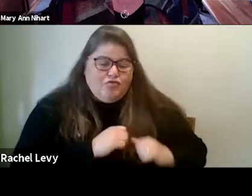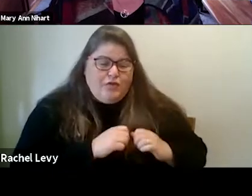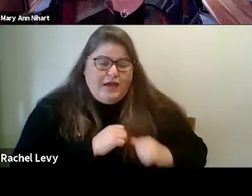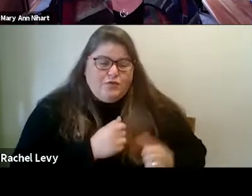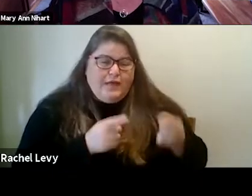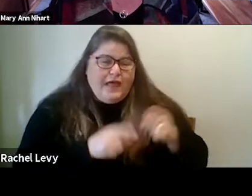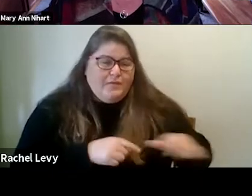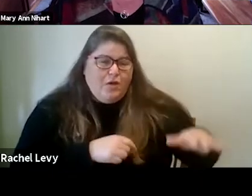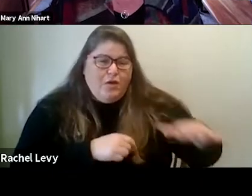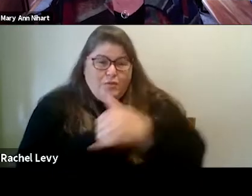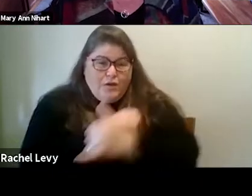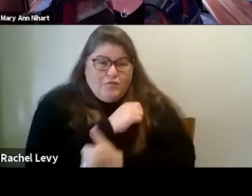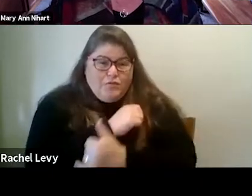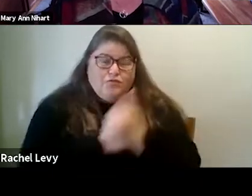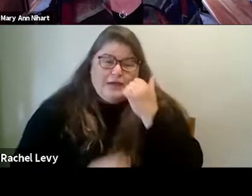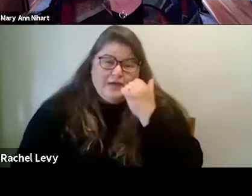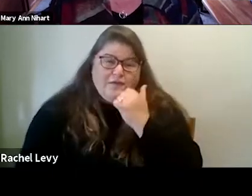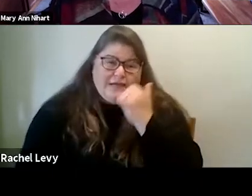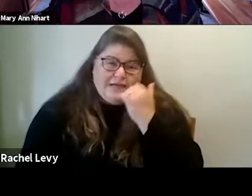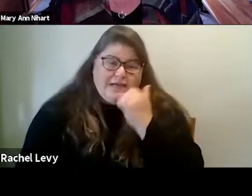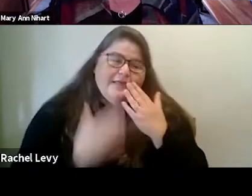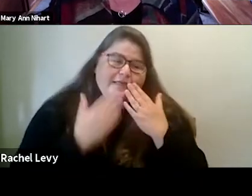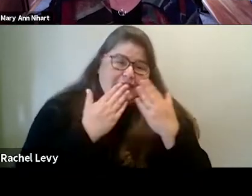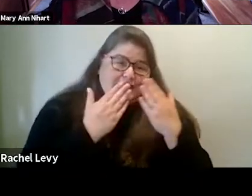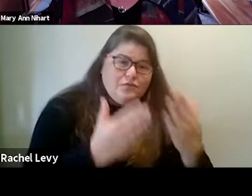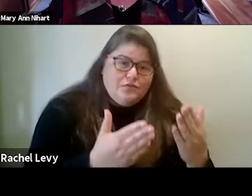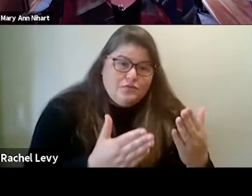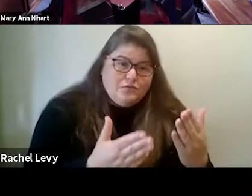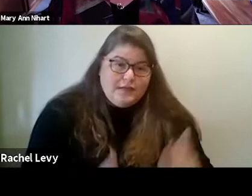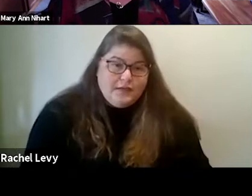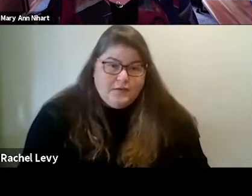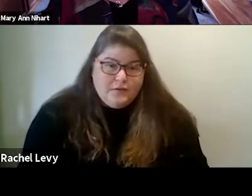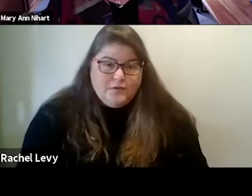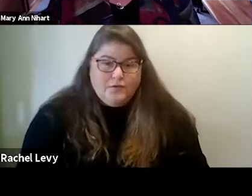country every single day. Thank you so much.